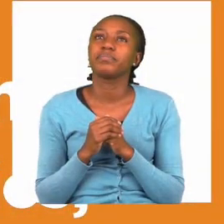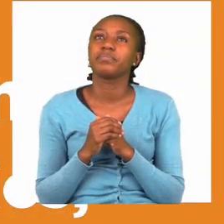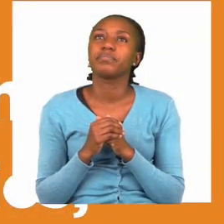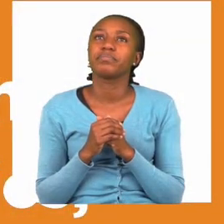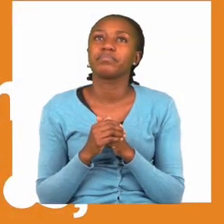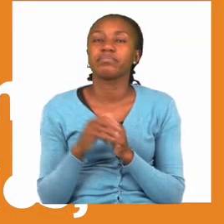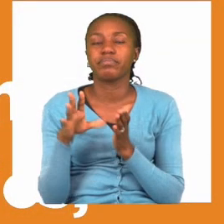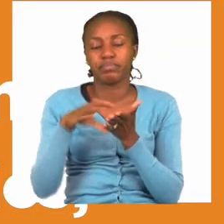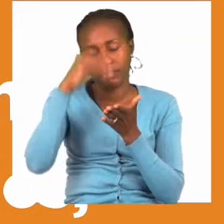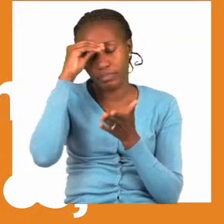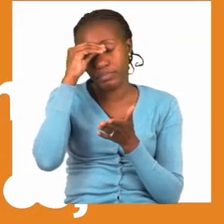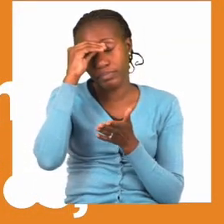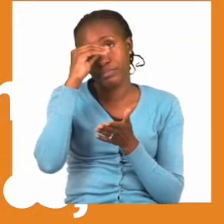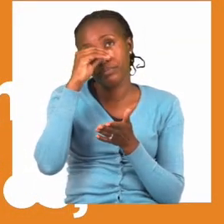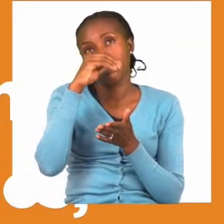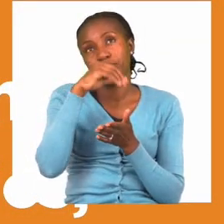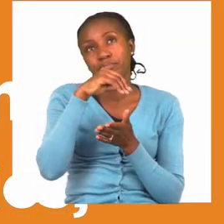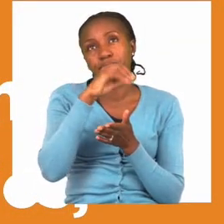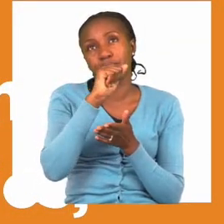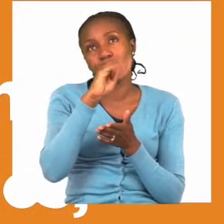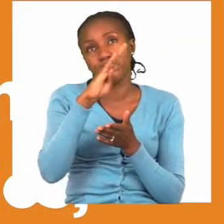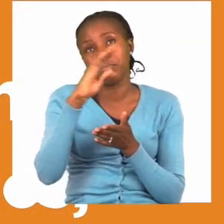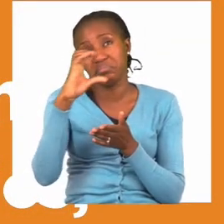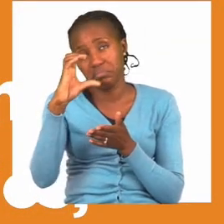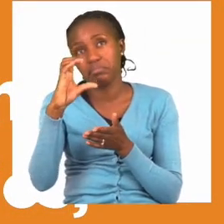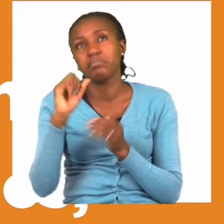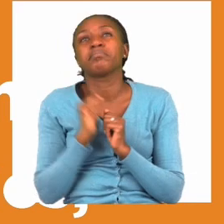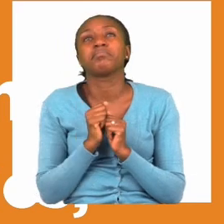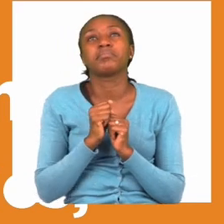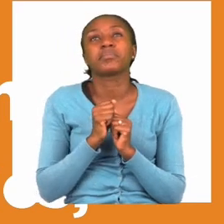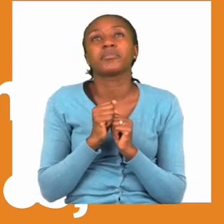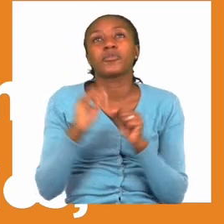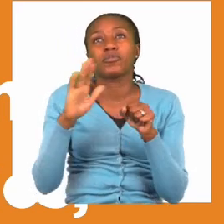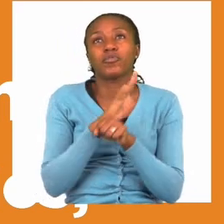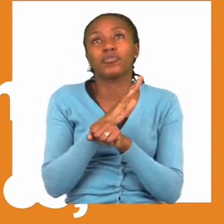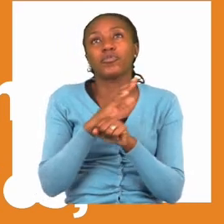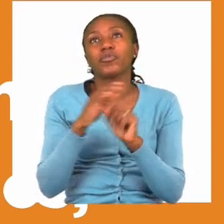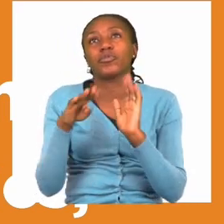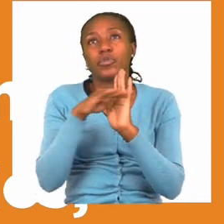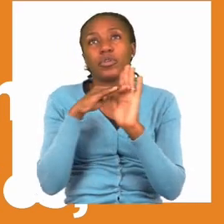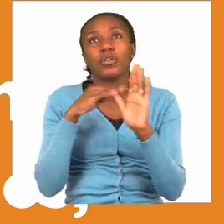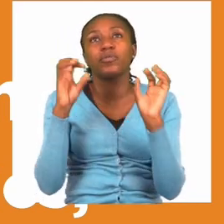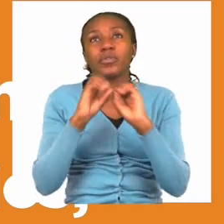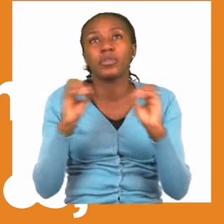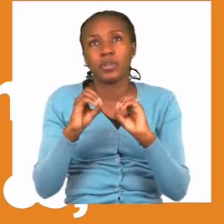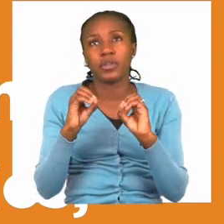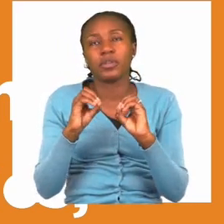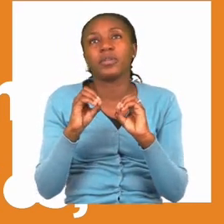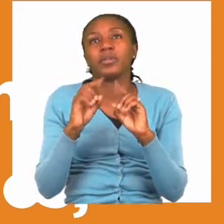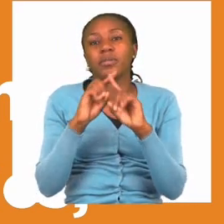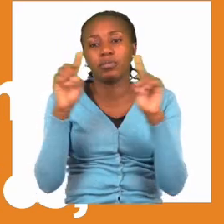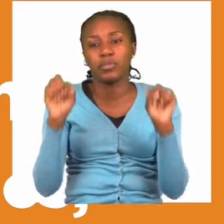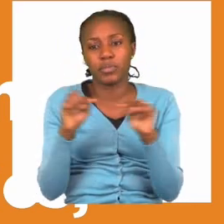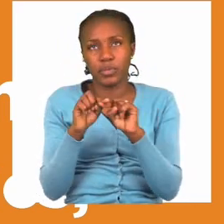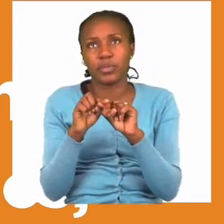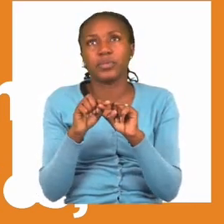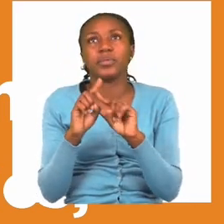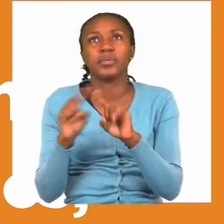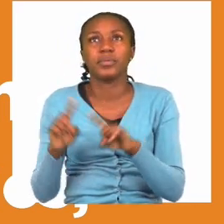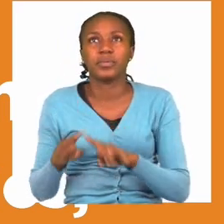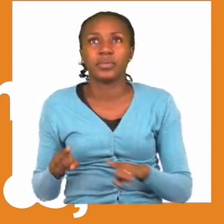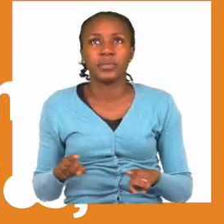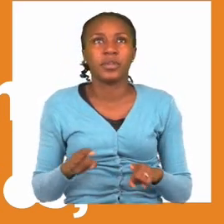Today's lesson will be about phonics, capacity, and geometry.